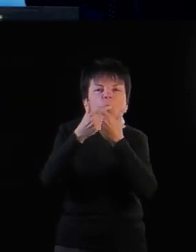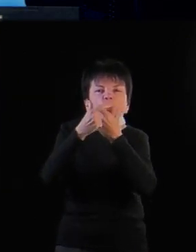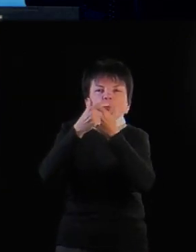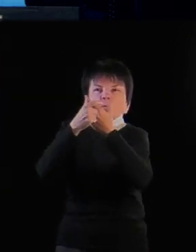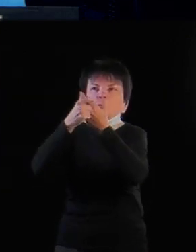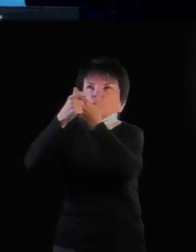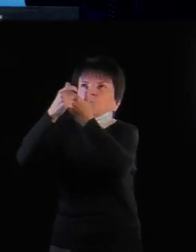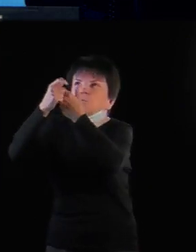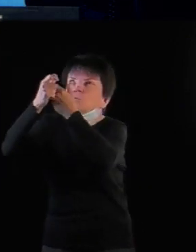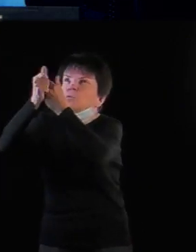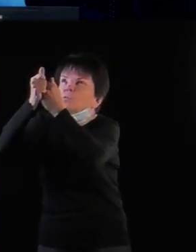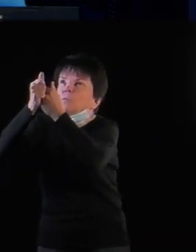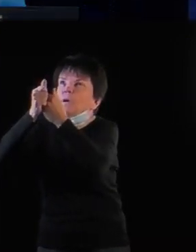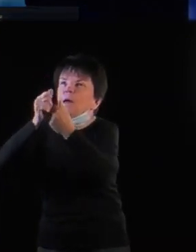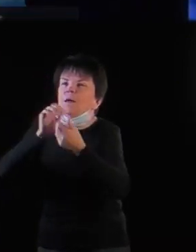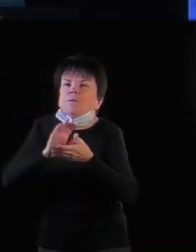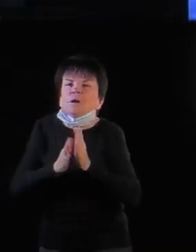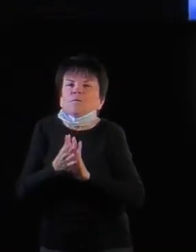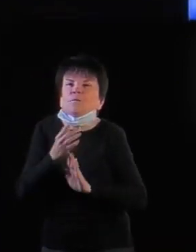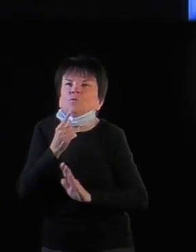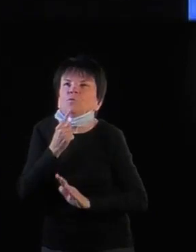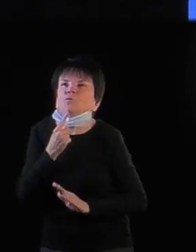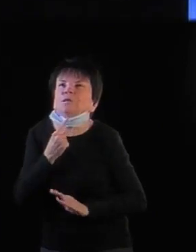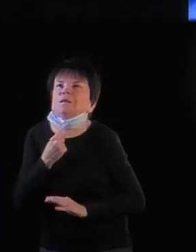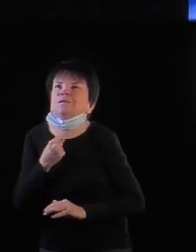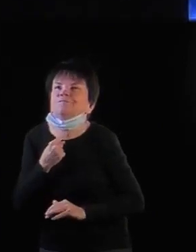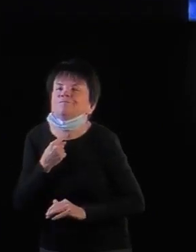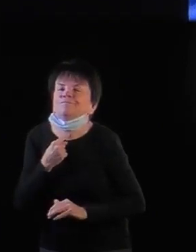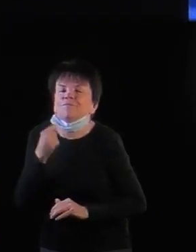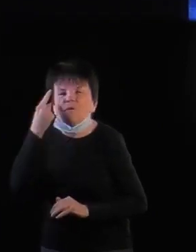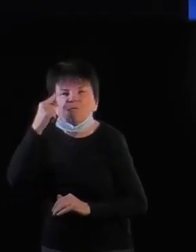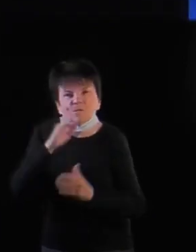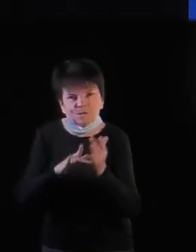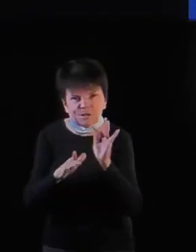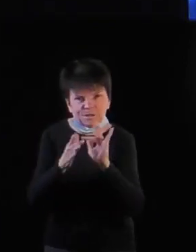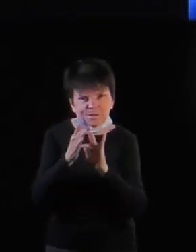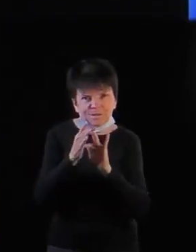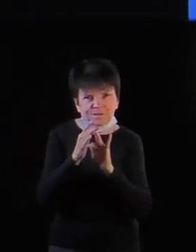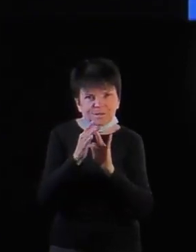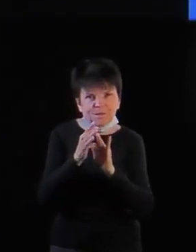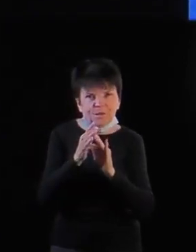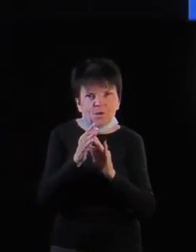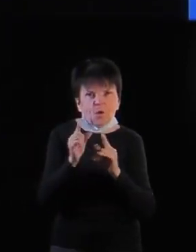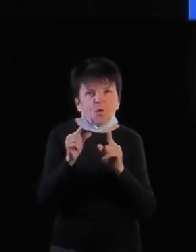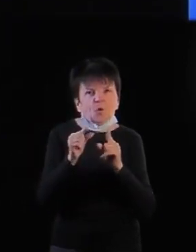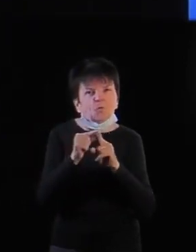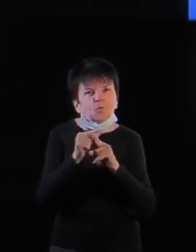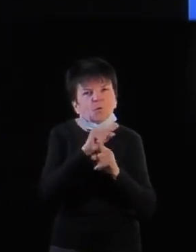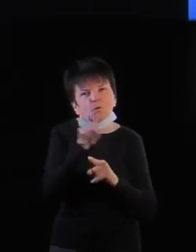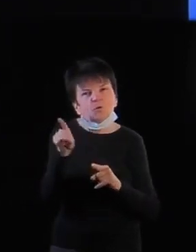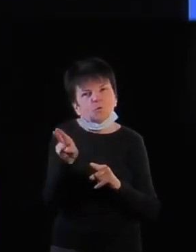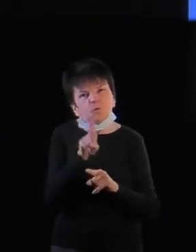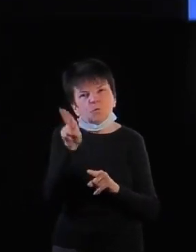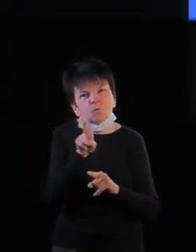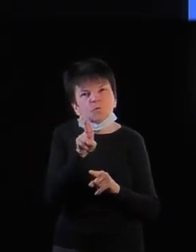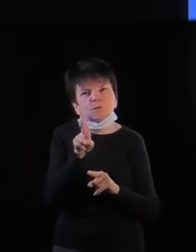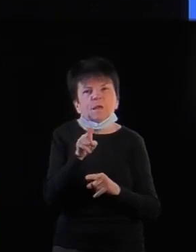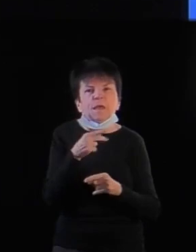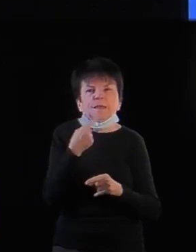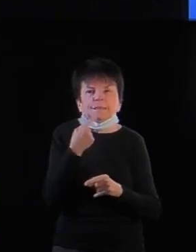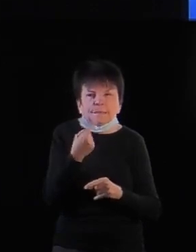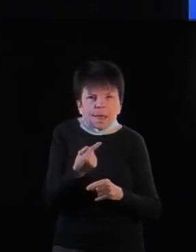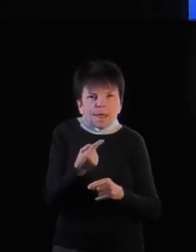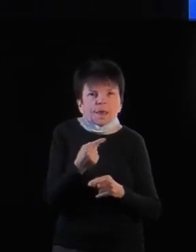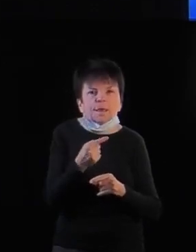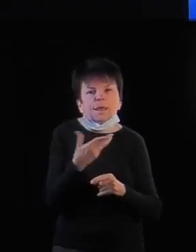thirsty for Jesus. The words that you say, the things that you do, the way that you live life, if